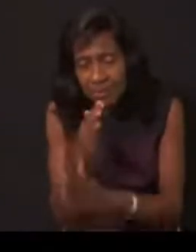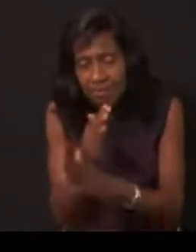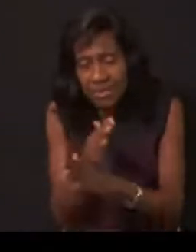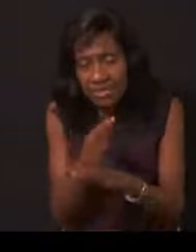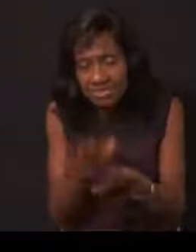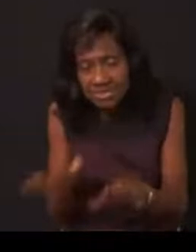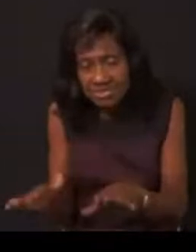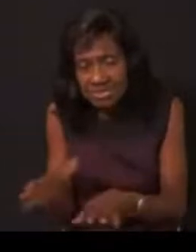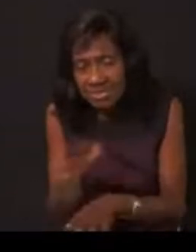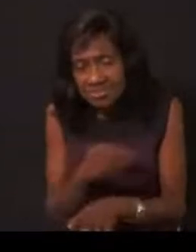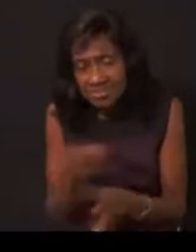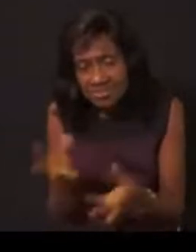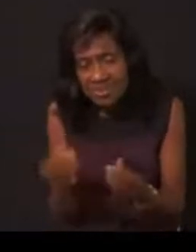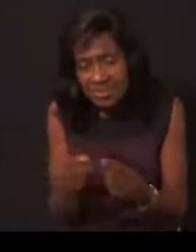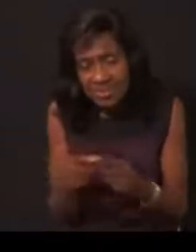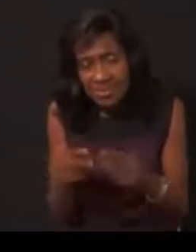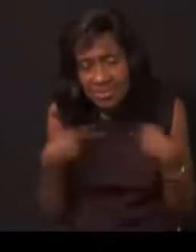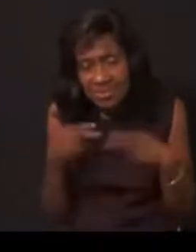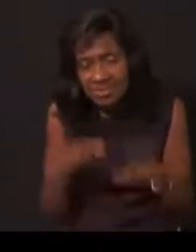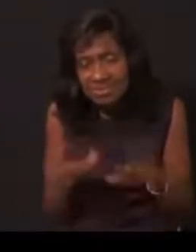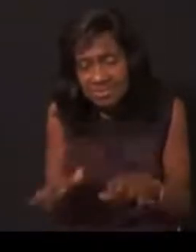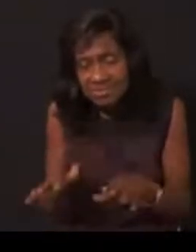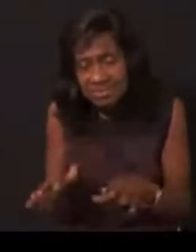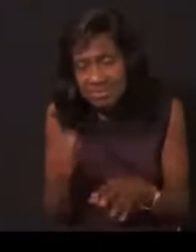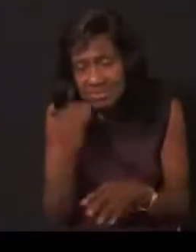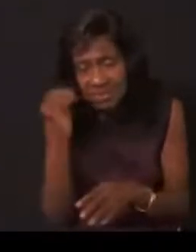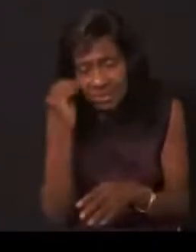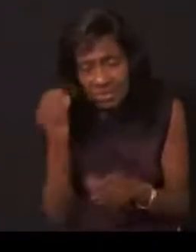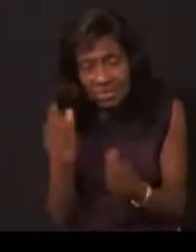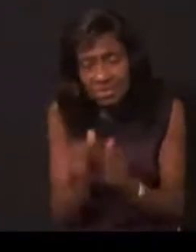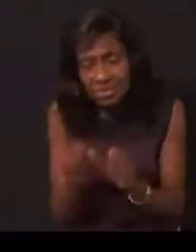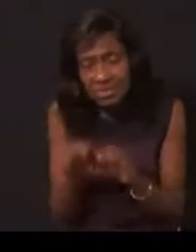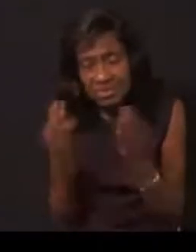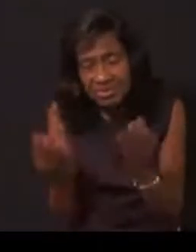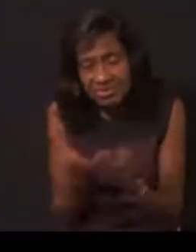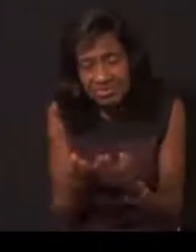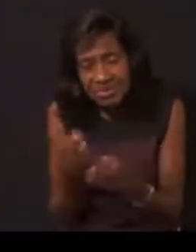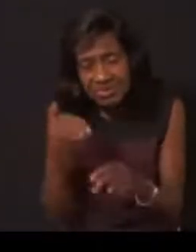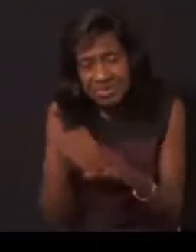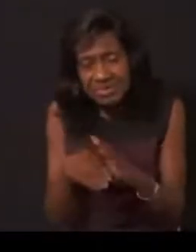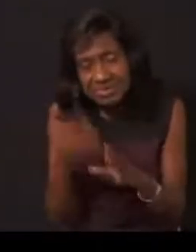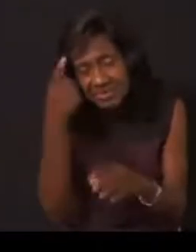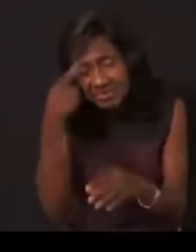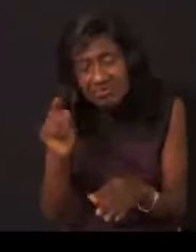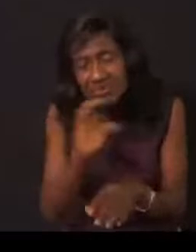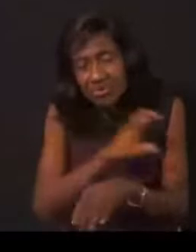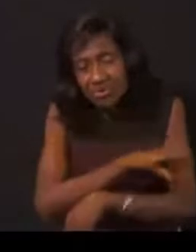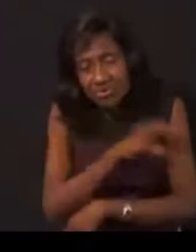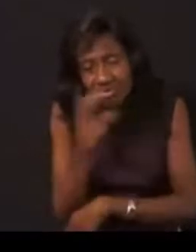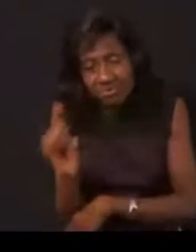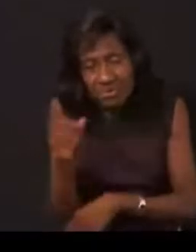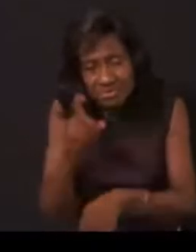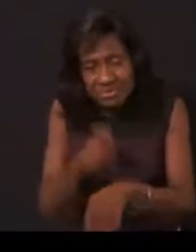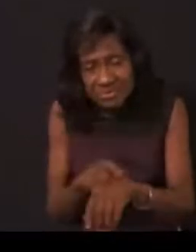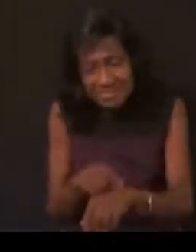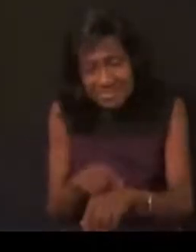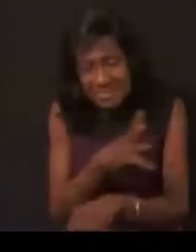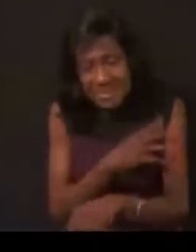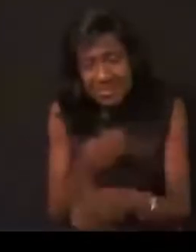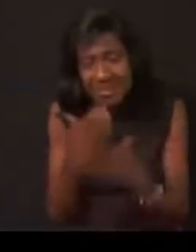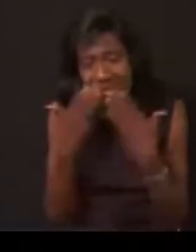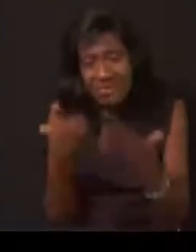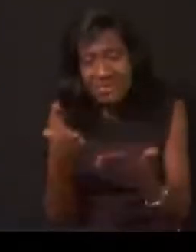have their children home with their families over the Christmas holidays, for example, in some cases the Thanksgiving holidays.